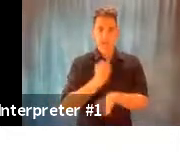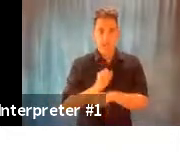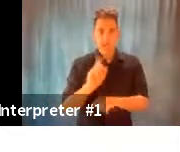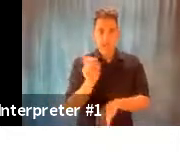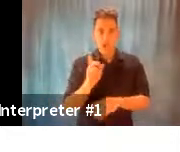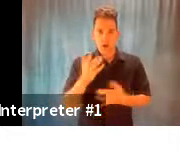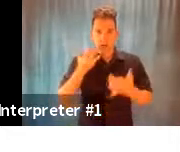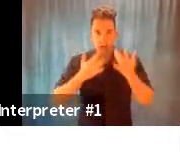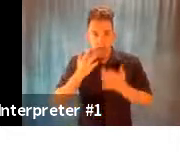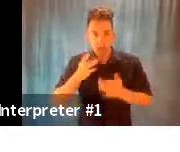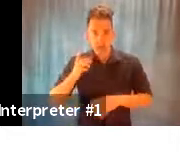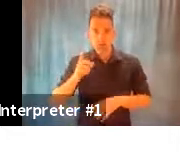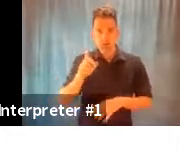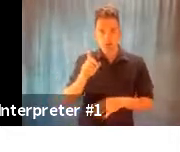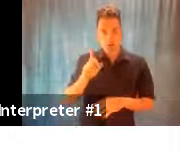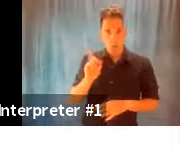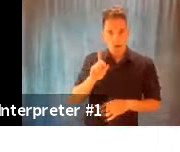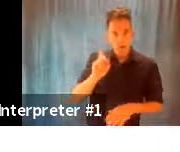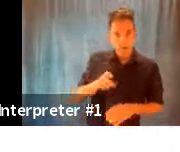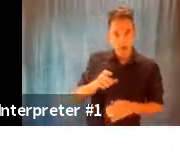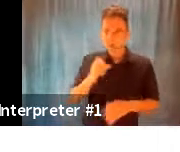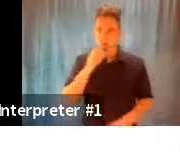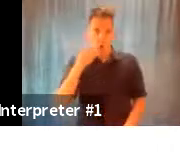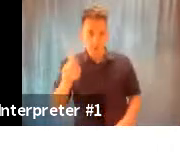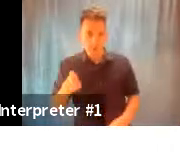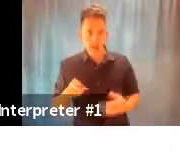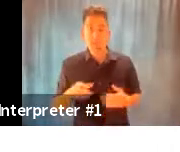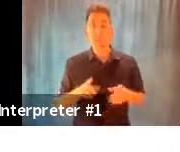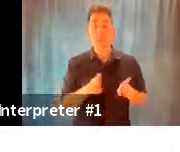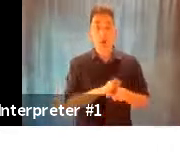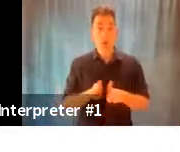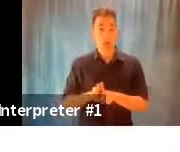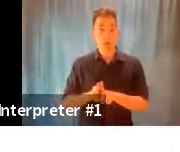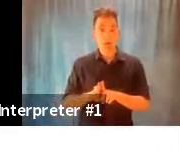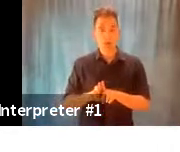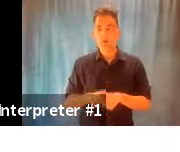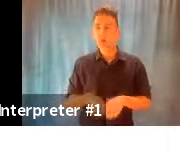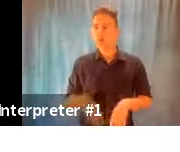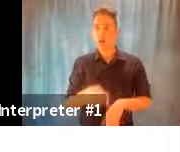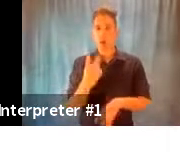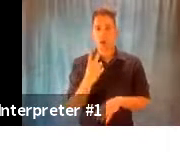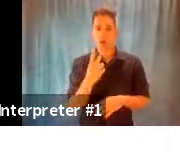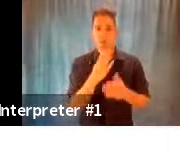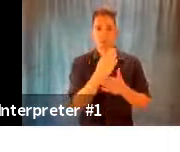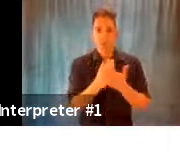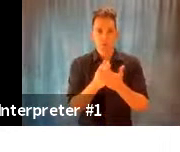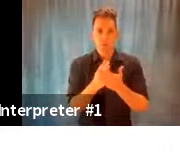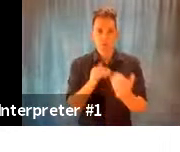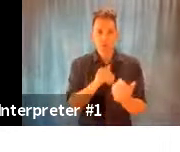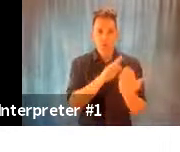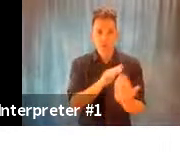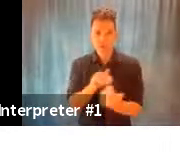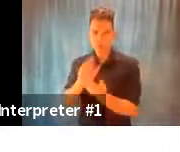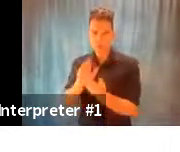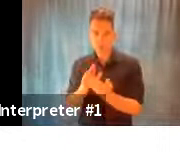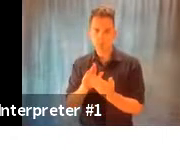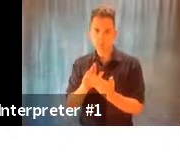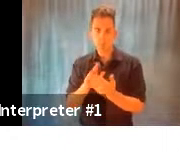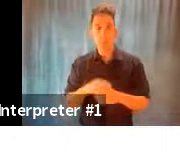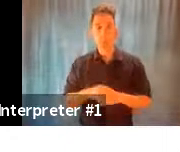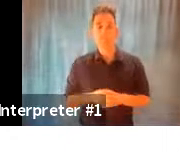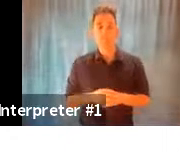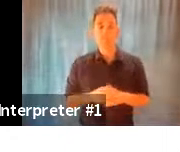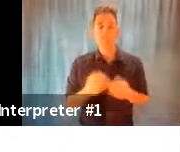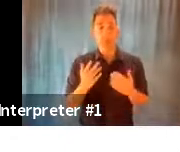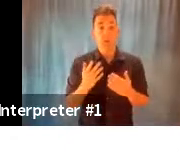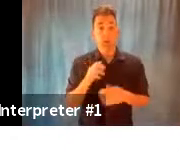they exist, and then employing a two-pronged approach to addressing this divide. We want to work in partnership with